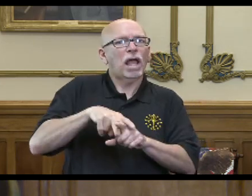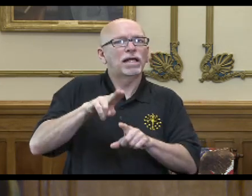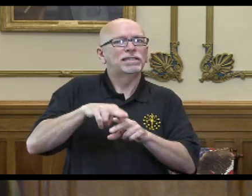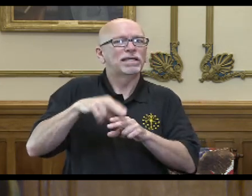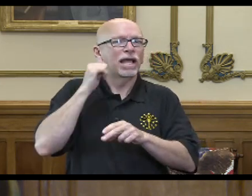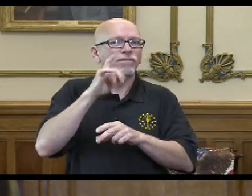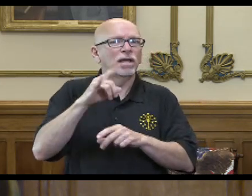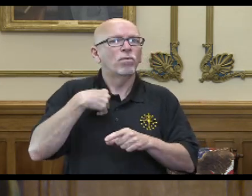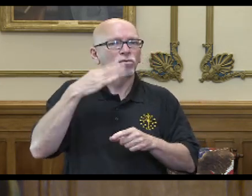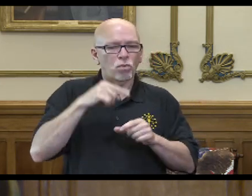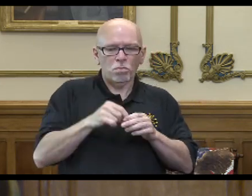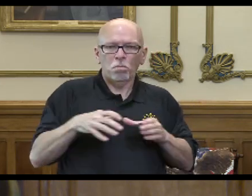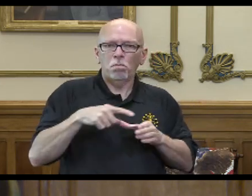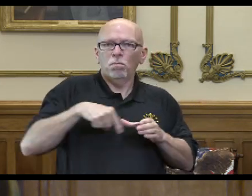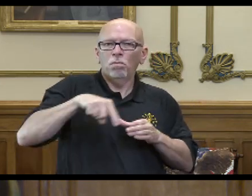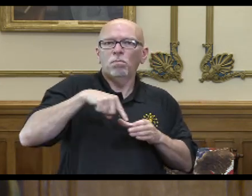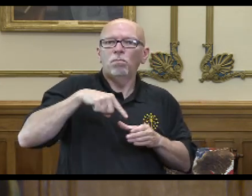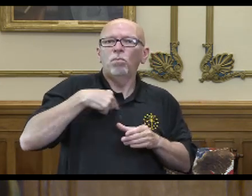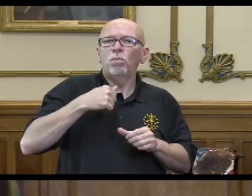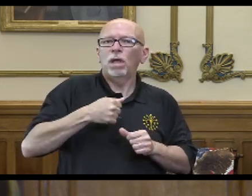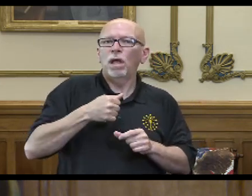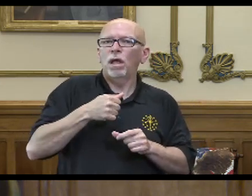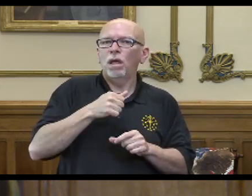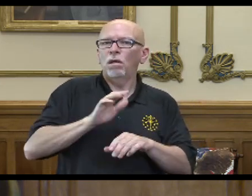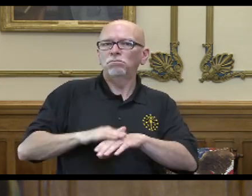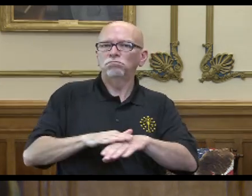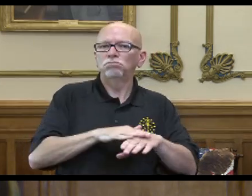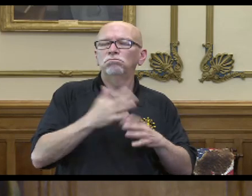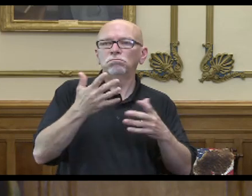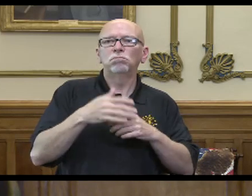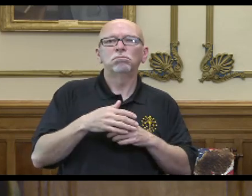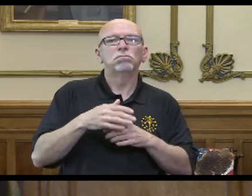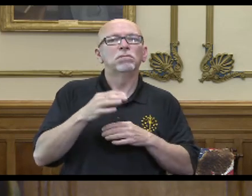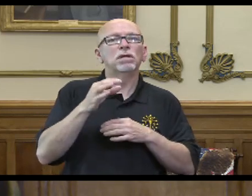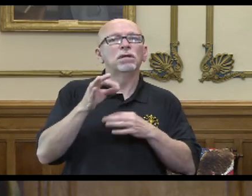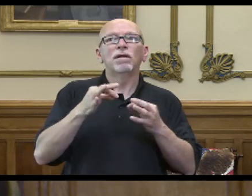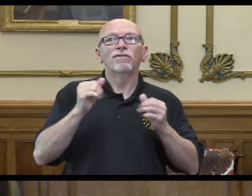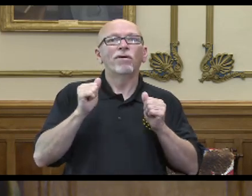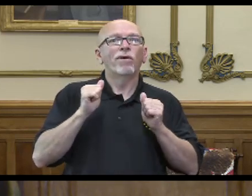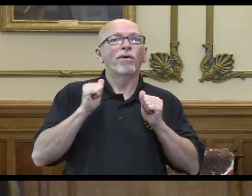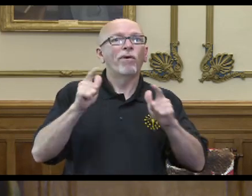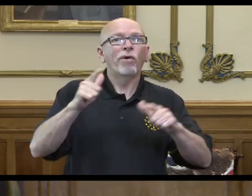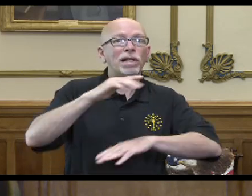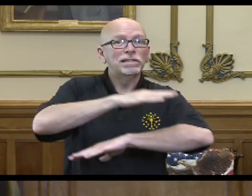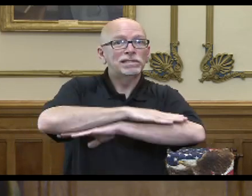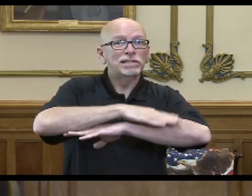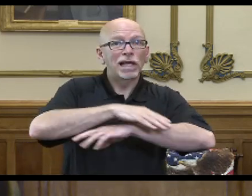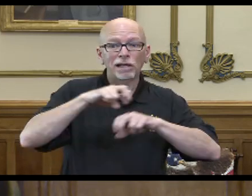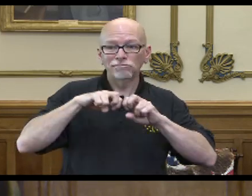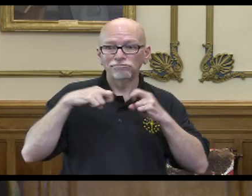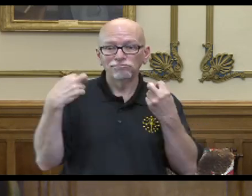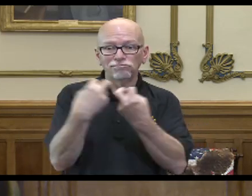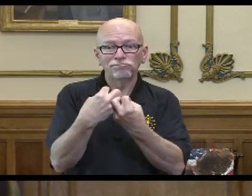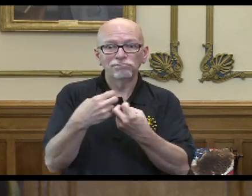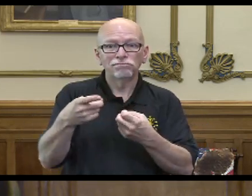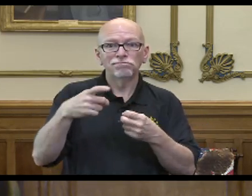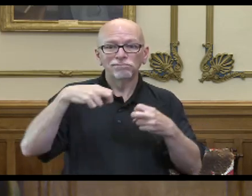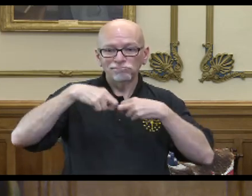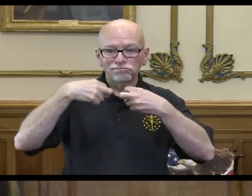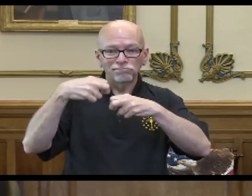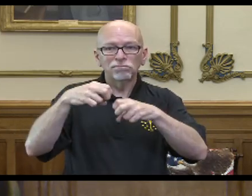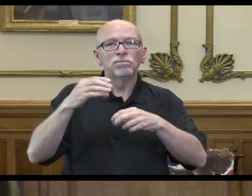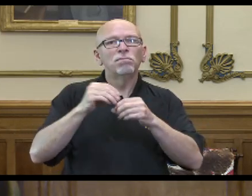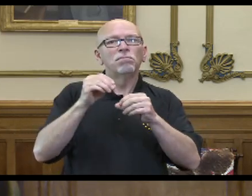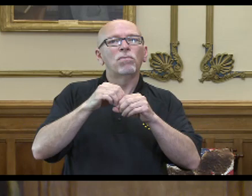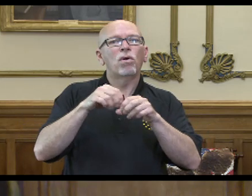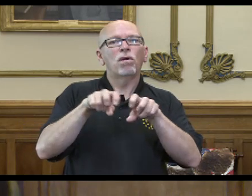and to investigate further. Making sure that rather than having all of the desks in a big circle, that we actually have them more